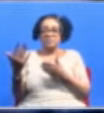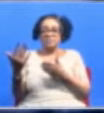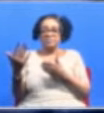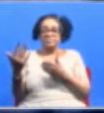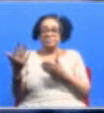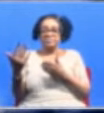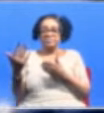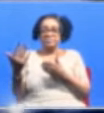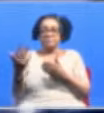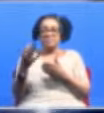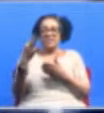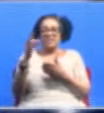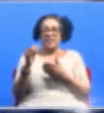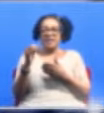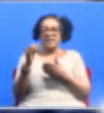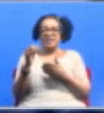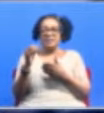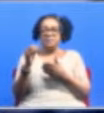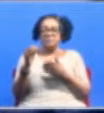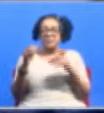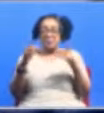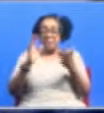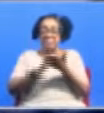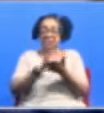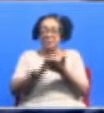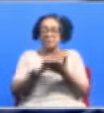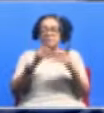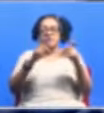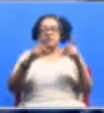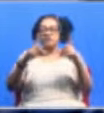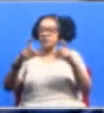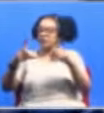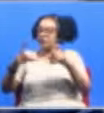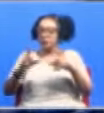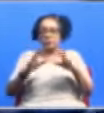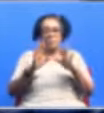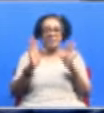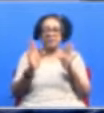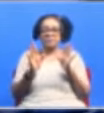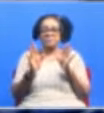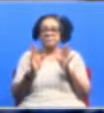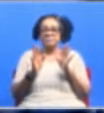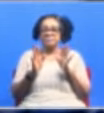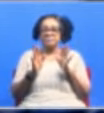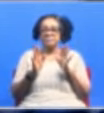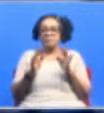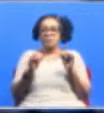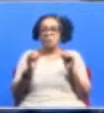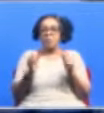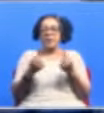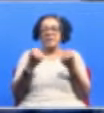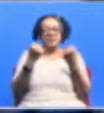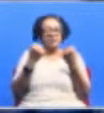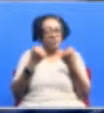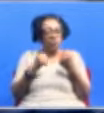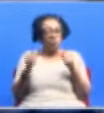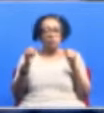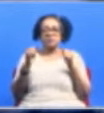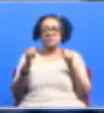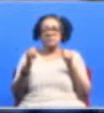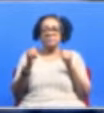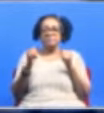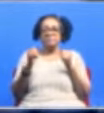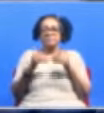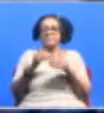30 pages are photographs. It's a 10-page prose. You can't run the judiciary of this republic with all